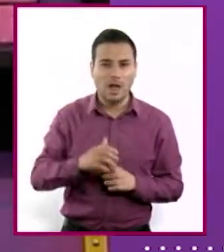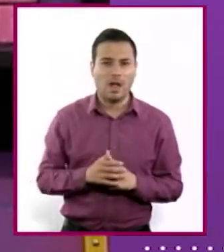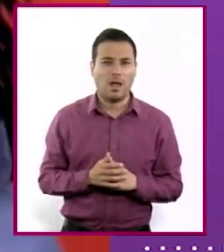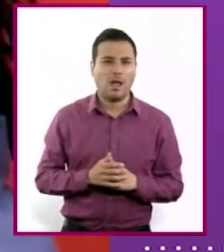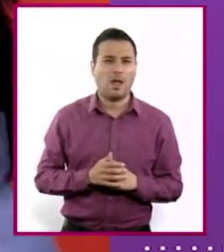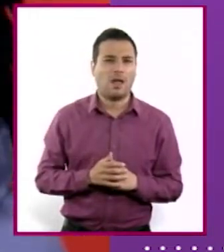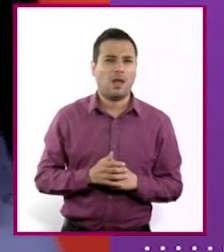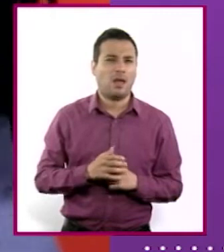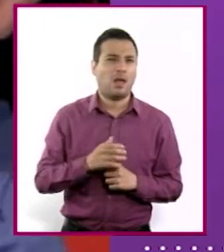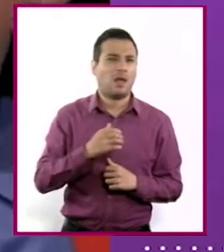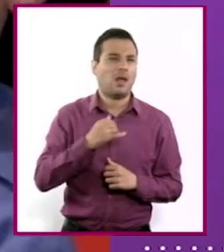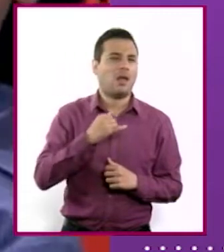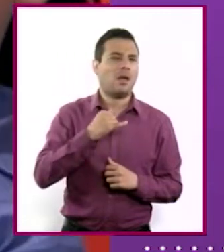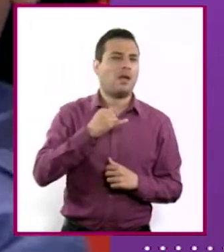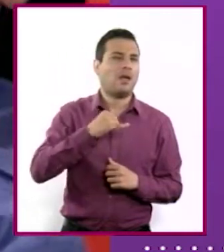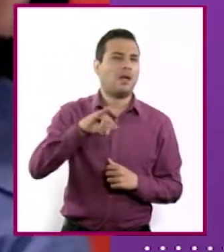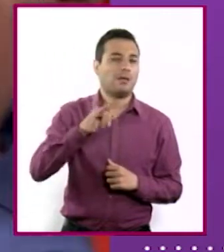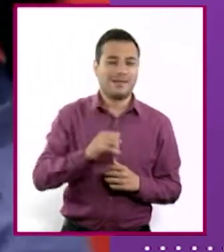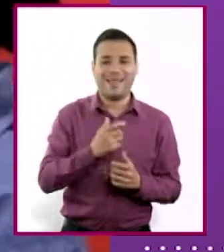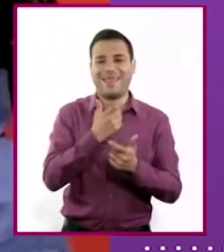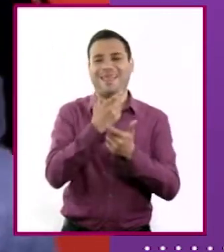Really?